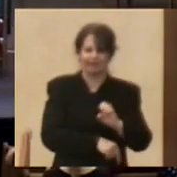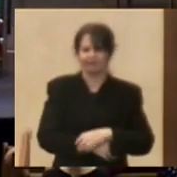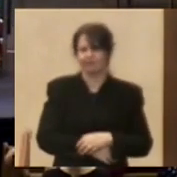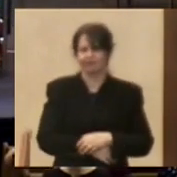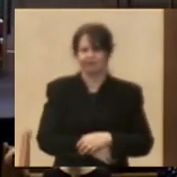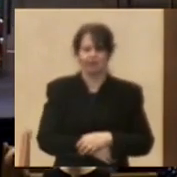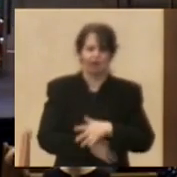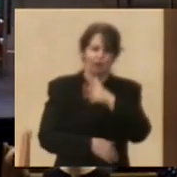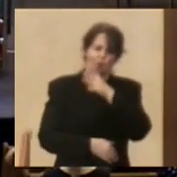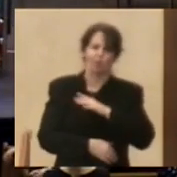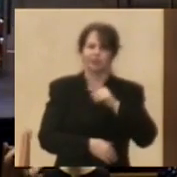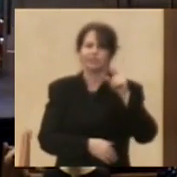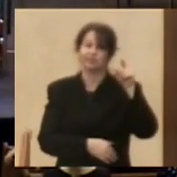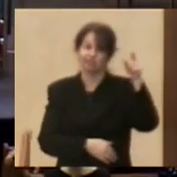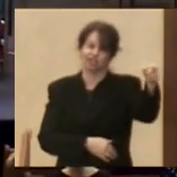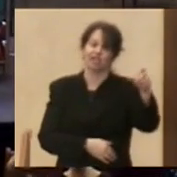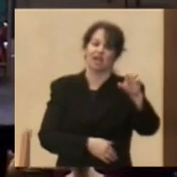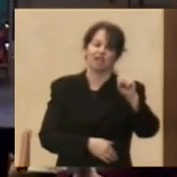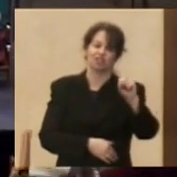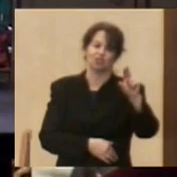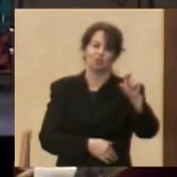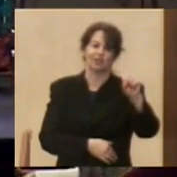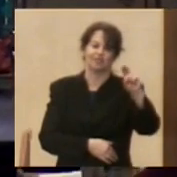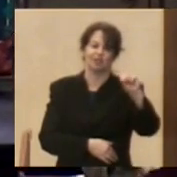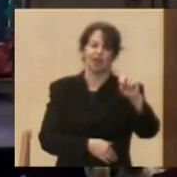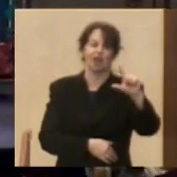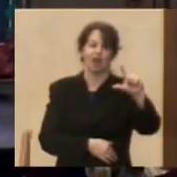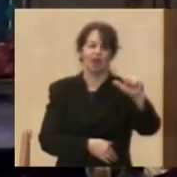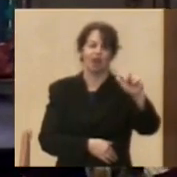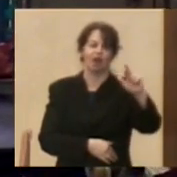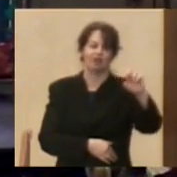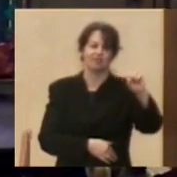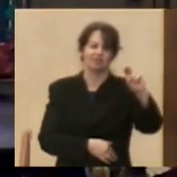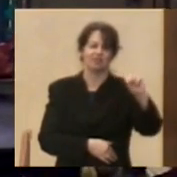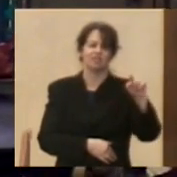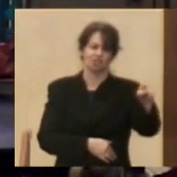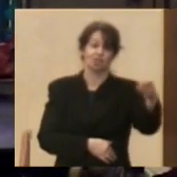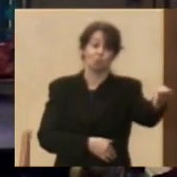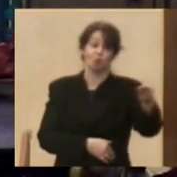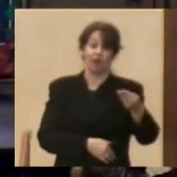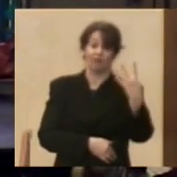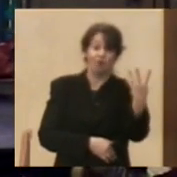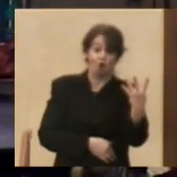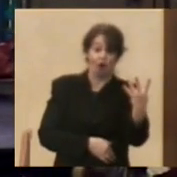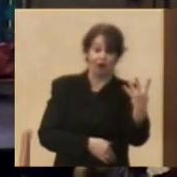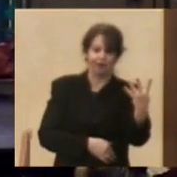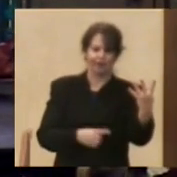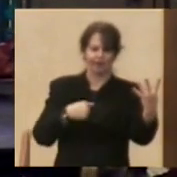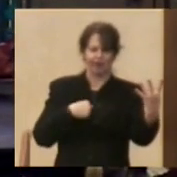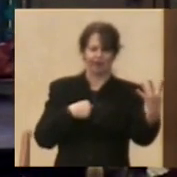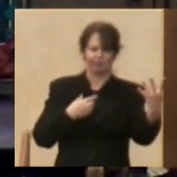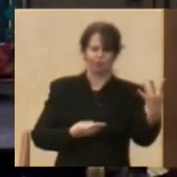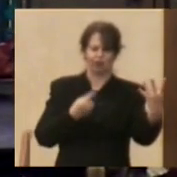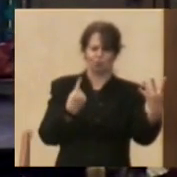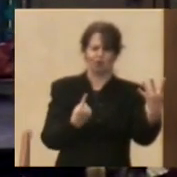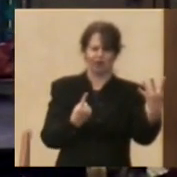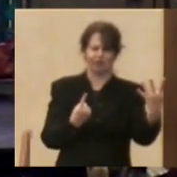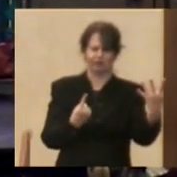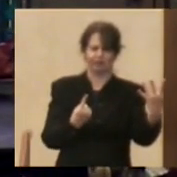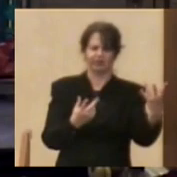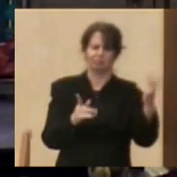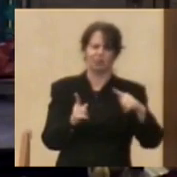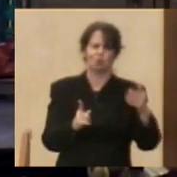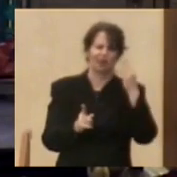she, of course, is such an amazing cook. So I thought, well, where's my egg bake? But, you know, whatever. I'm sure they